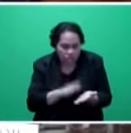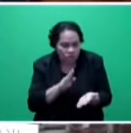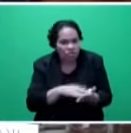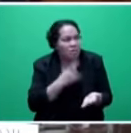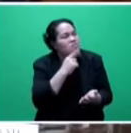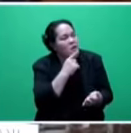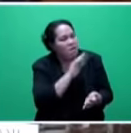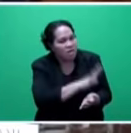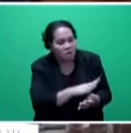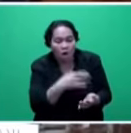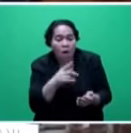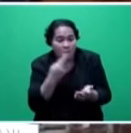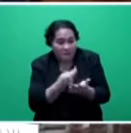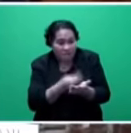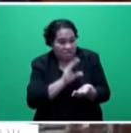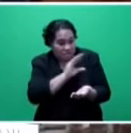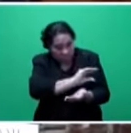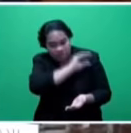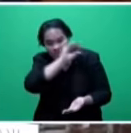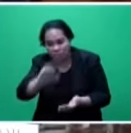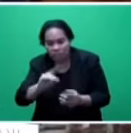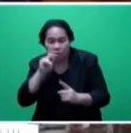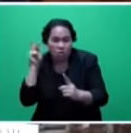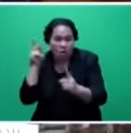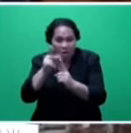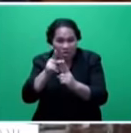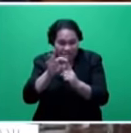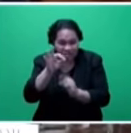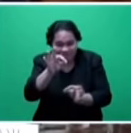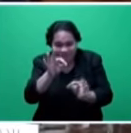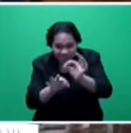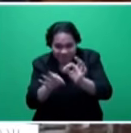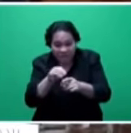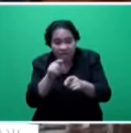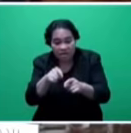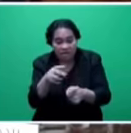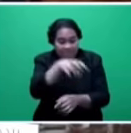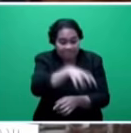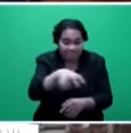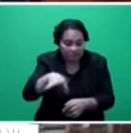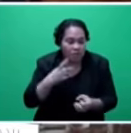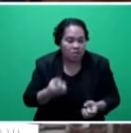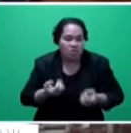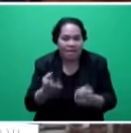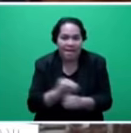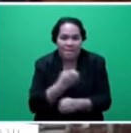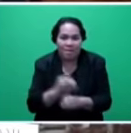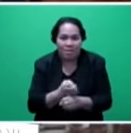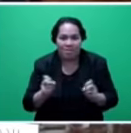better still, reallocate this amount to priority sectors that will provide employment